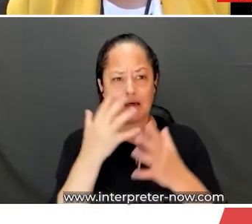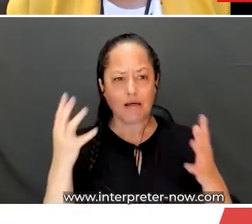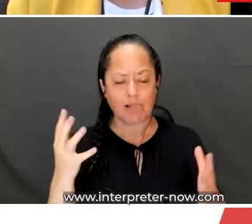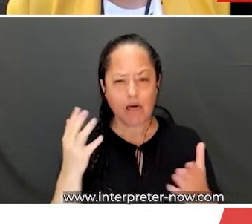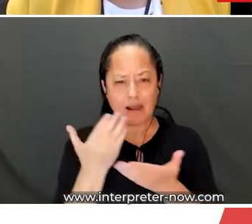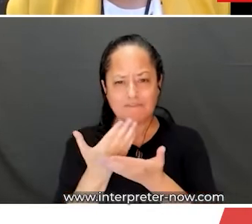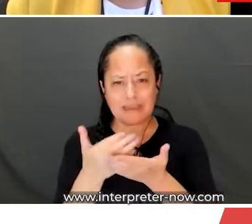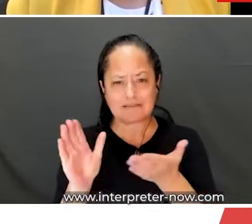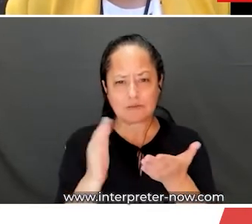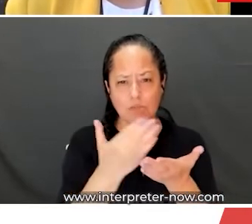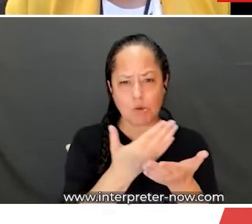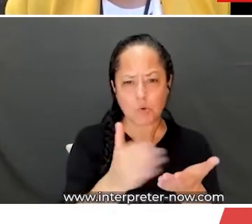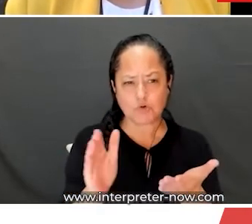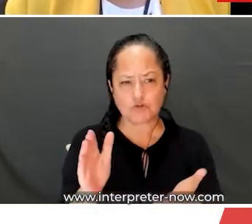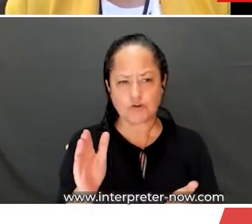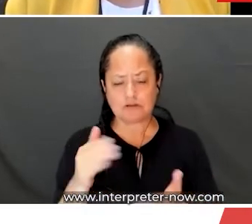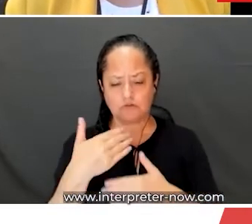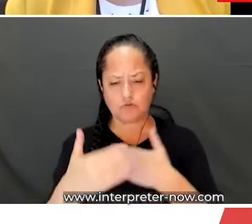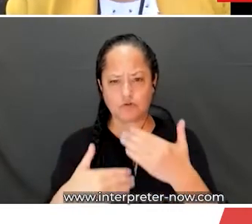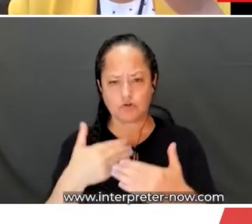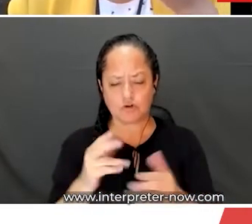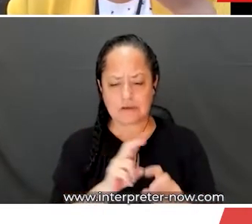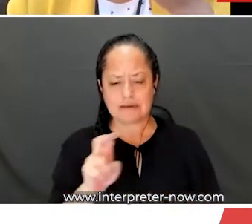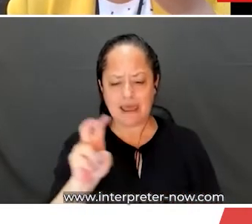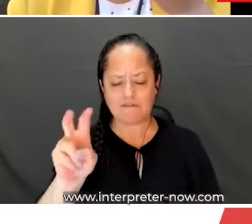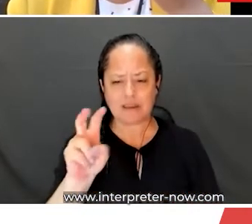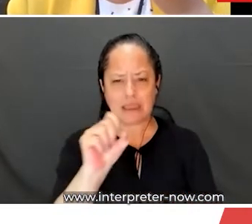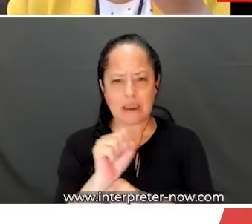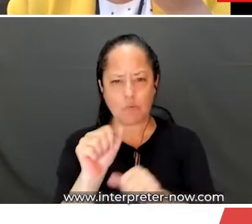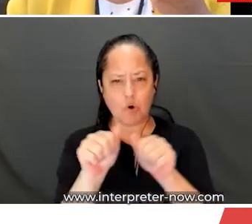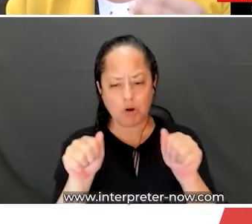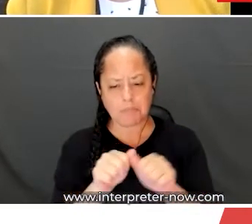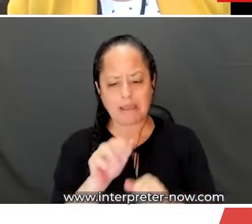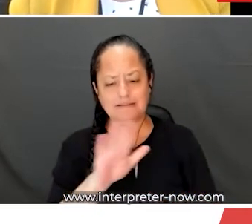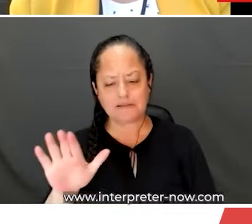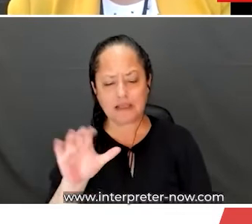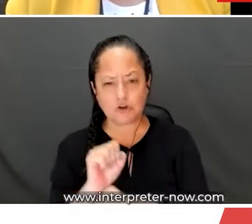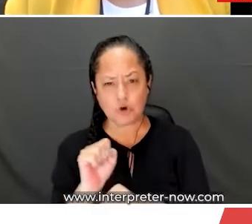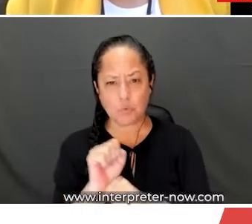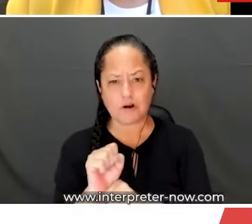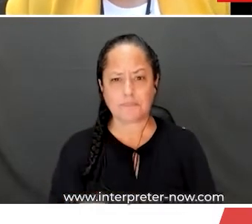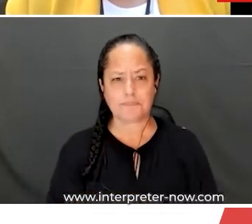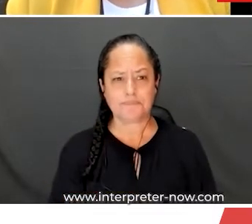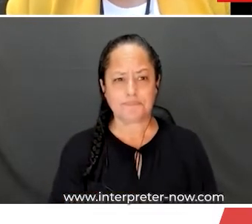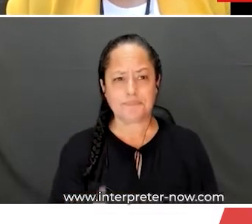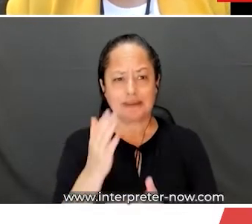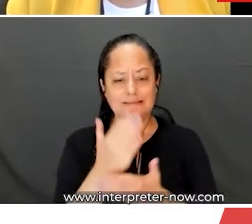exclusion as you navigate workplaces, as you navigate your work. in some of the work that you do is to work